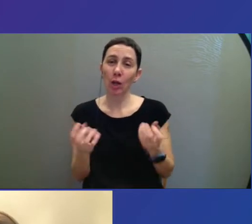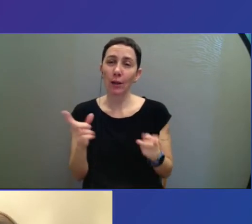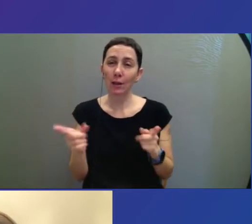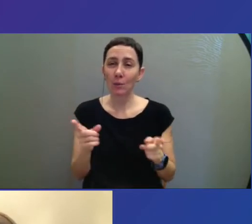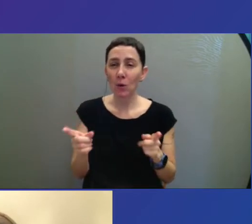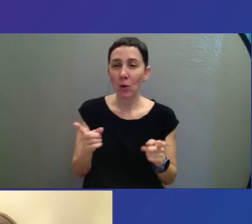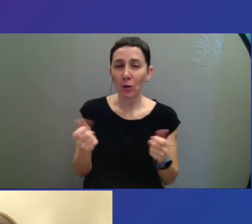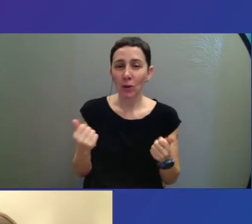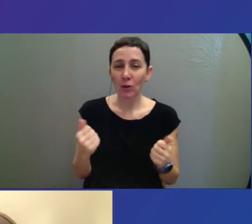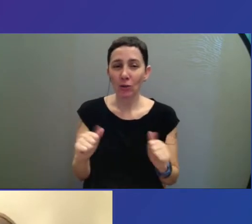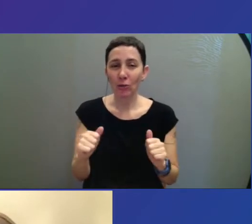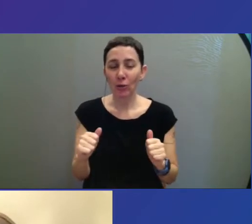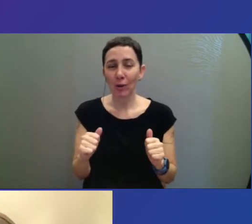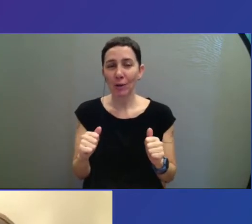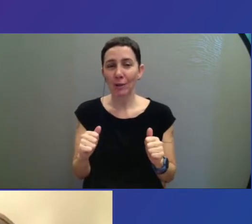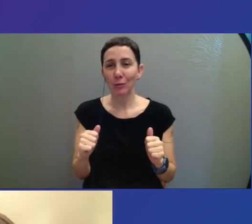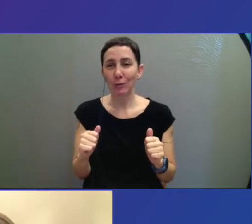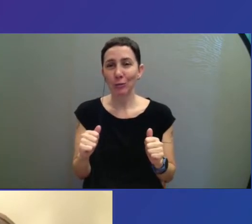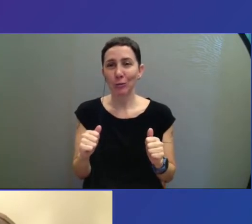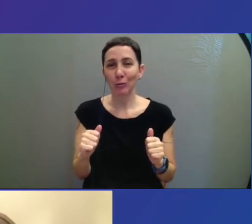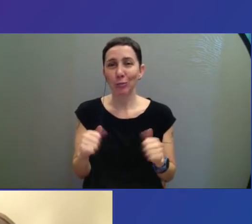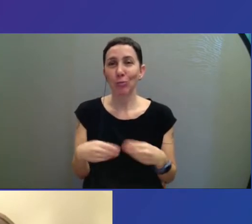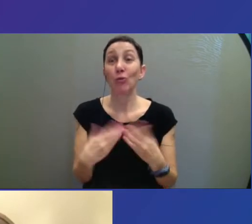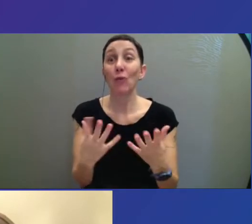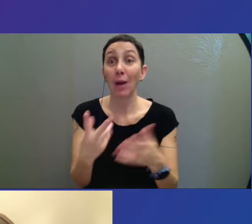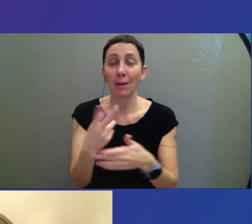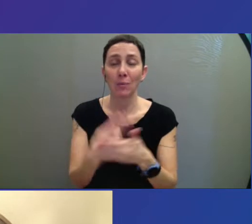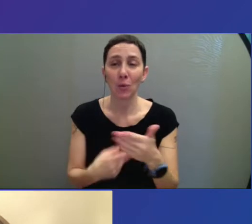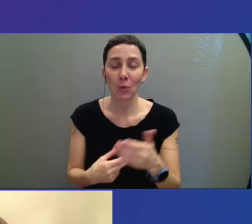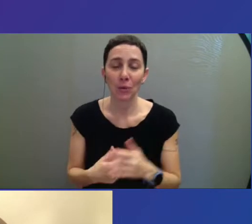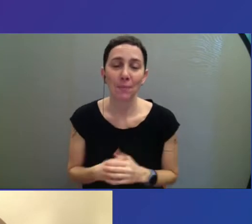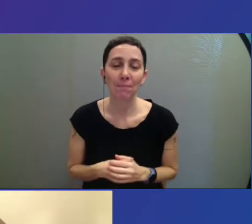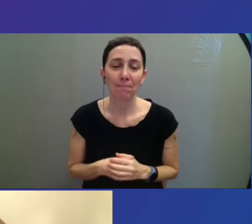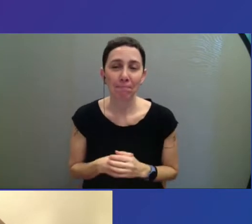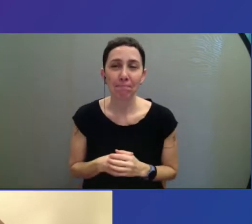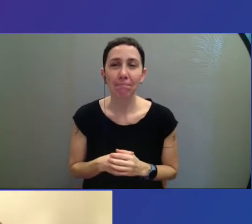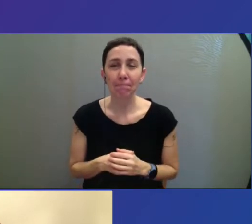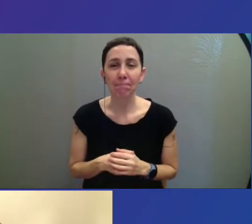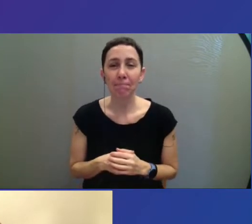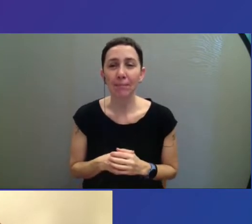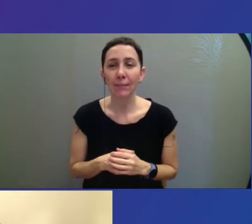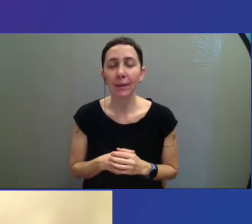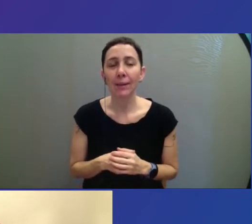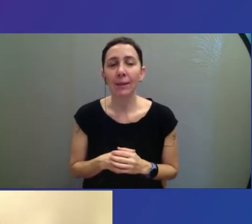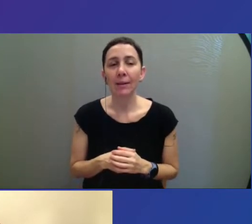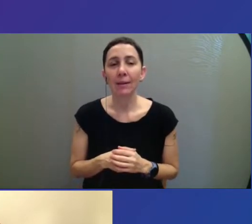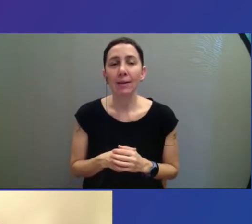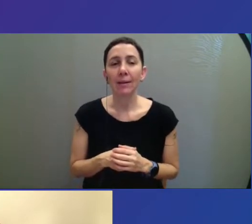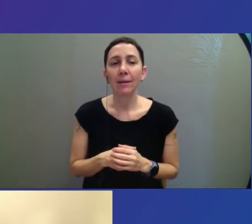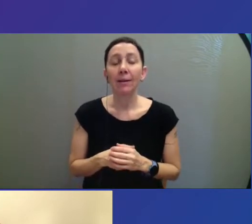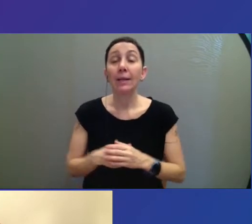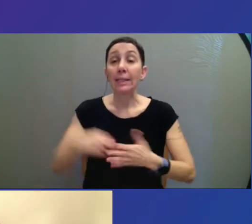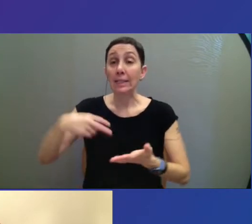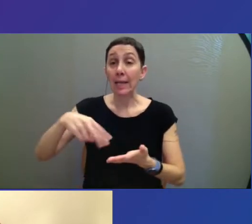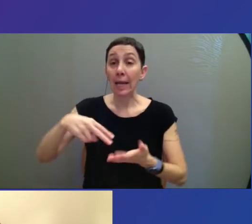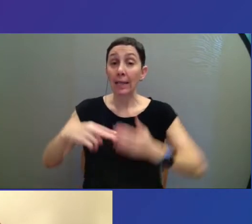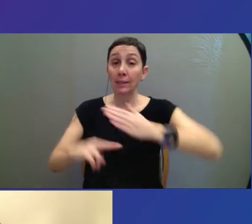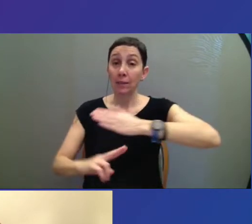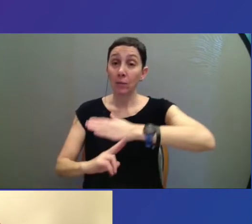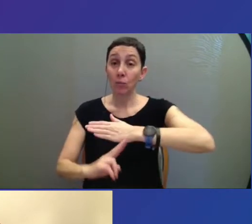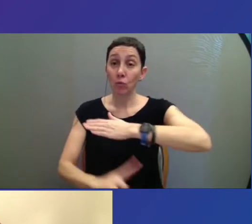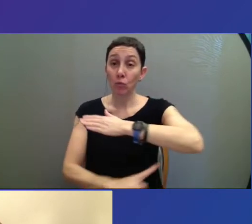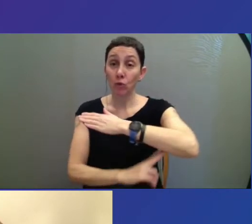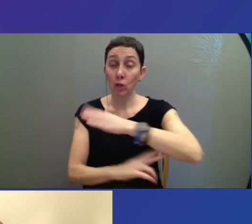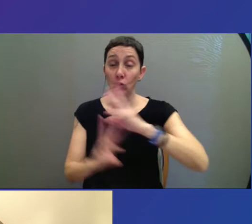able to like hold it. And I think that the structure of the Dance Bridge workshop Of